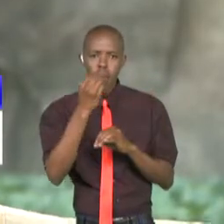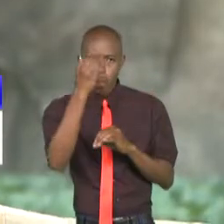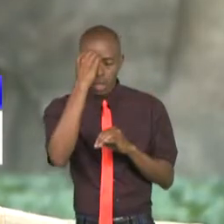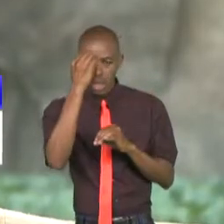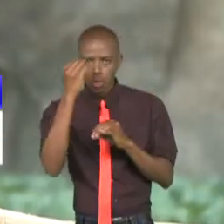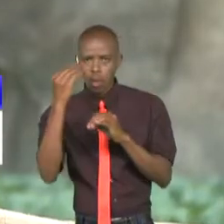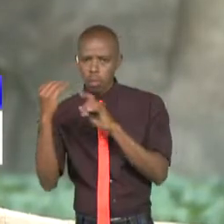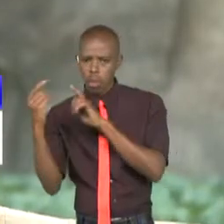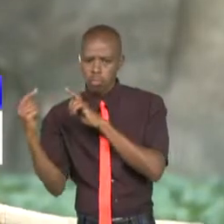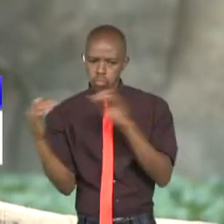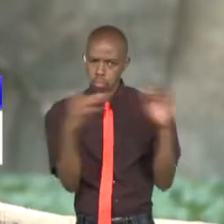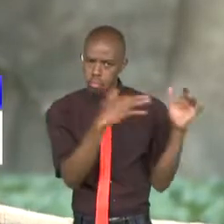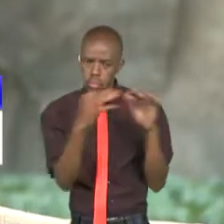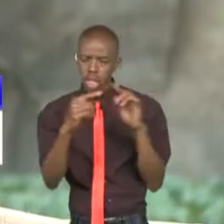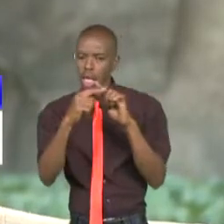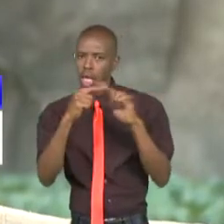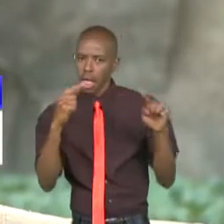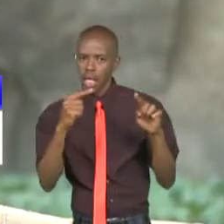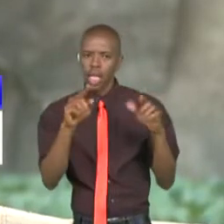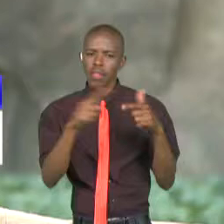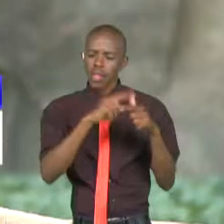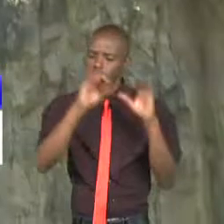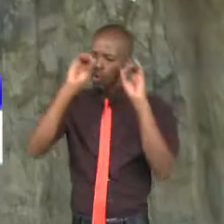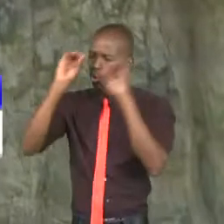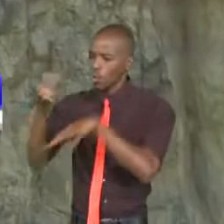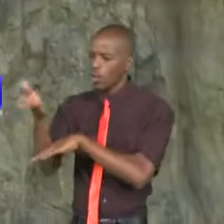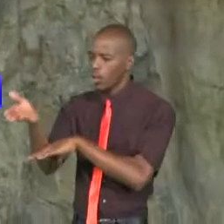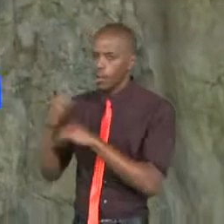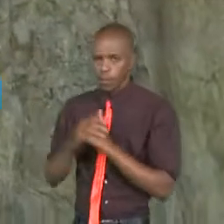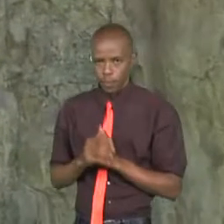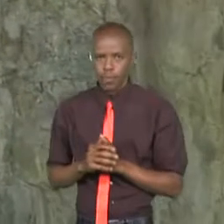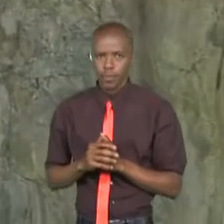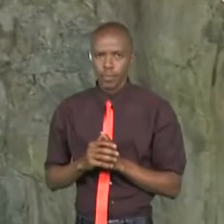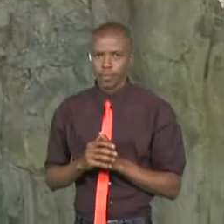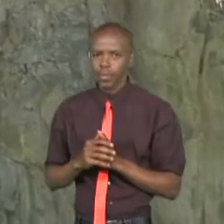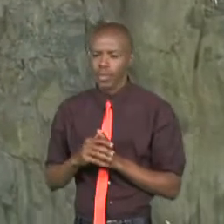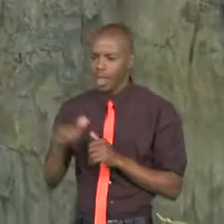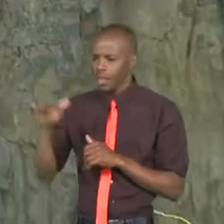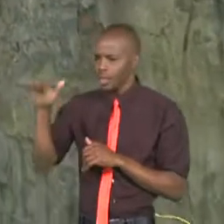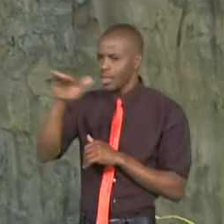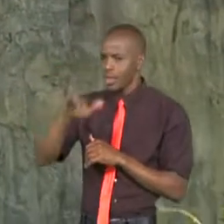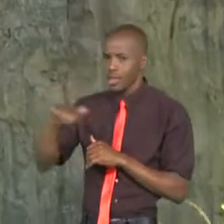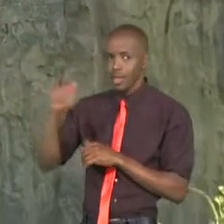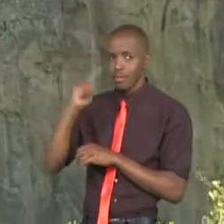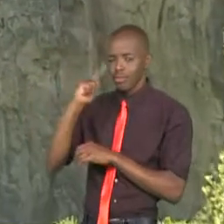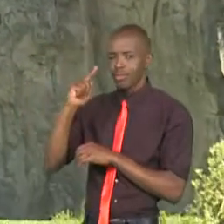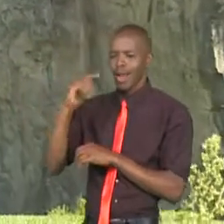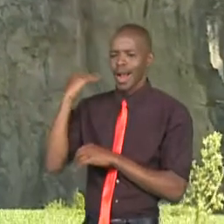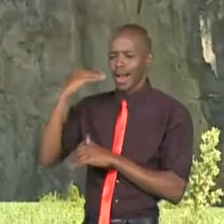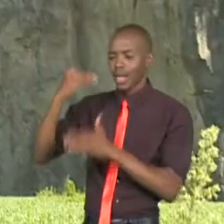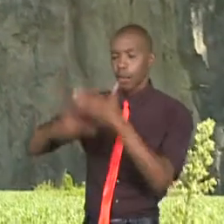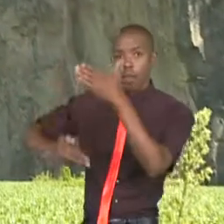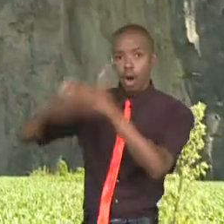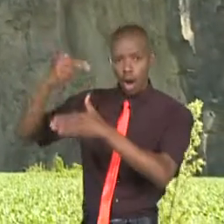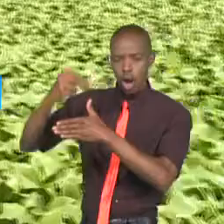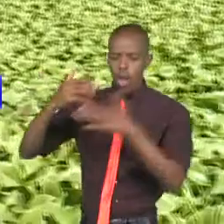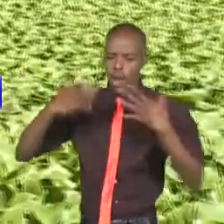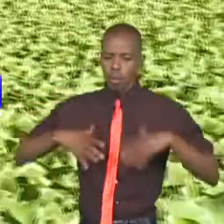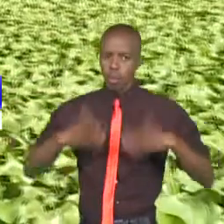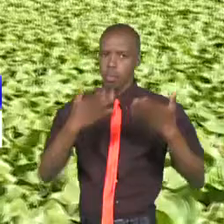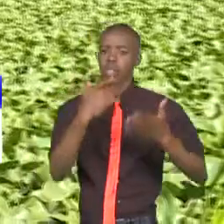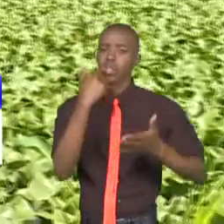wao, wakutendee unyama na wakuje wakurusha hapa ndani. The site has turned to a crime hotspot, and according to